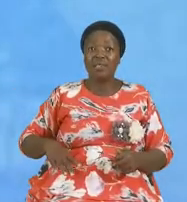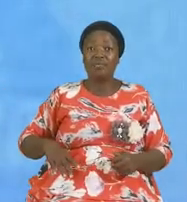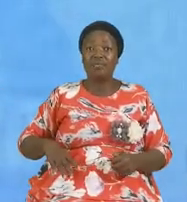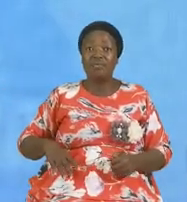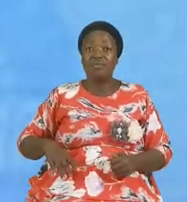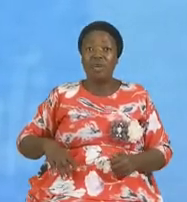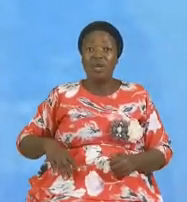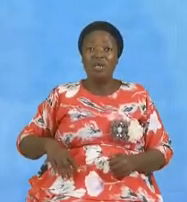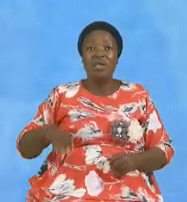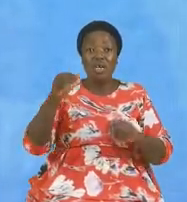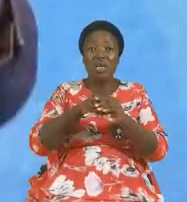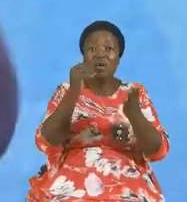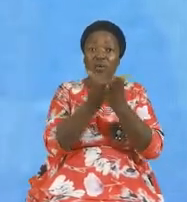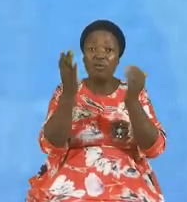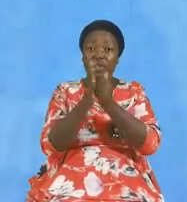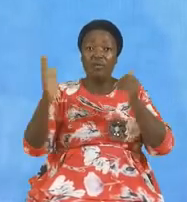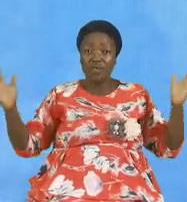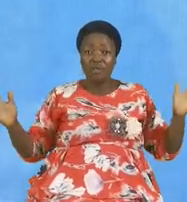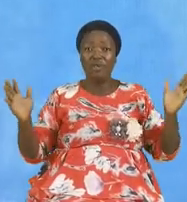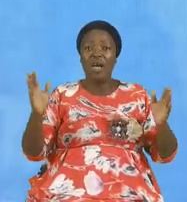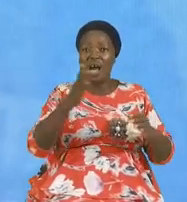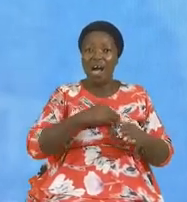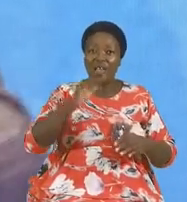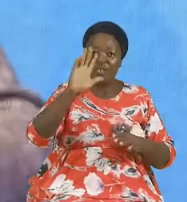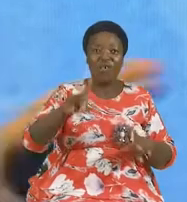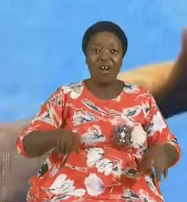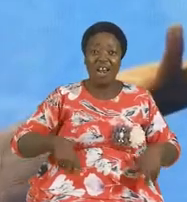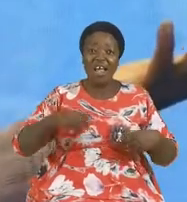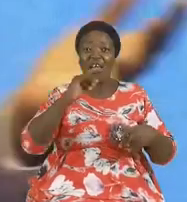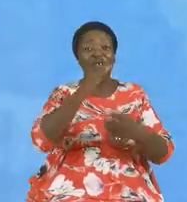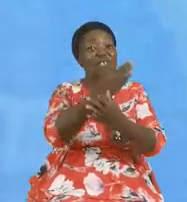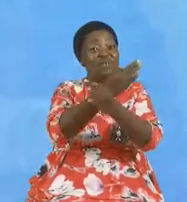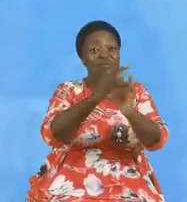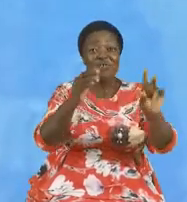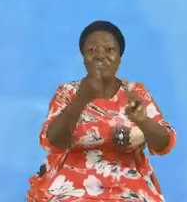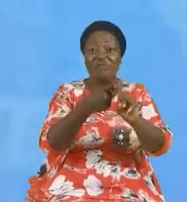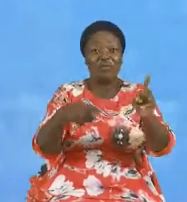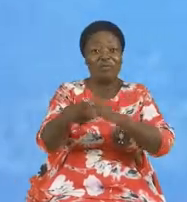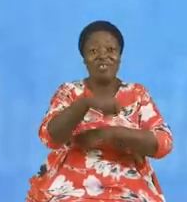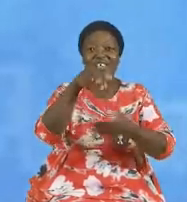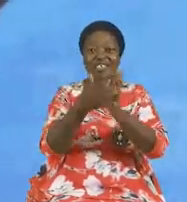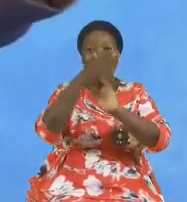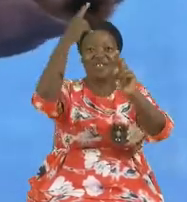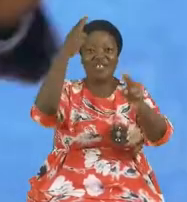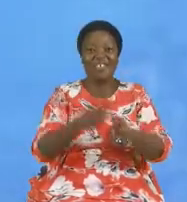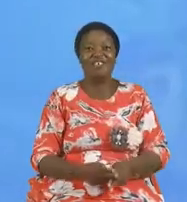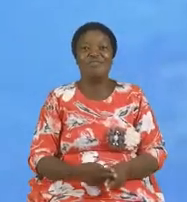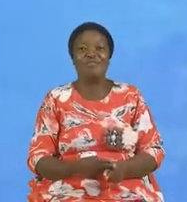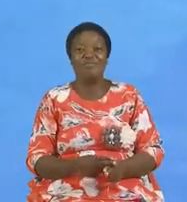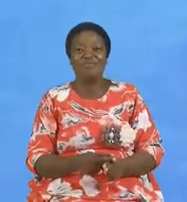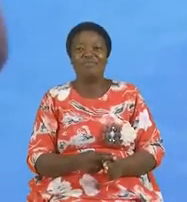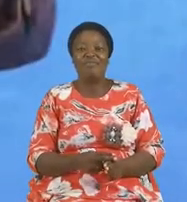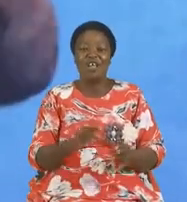with Christ on the cross. You identify with Christ in crucifixion, and your life is free